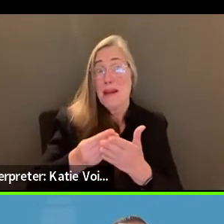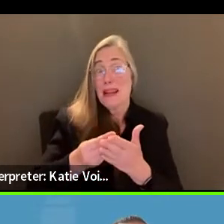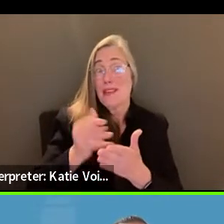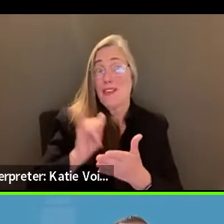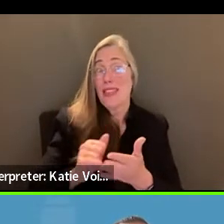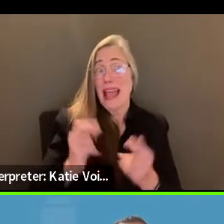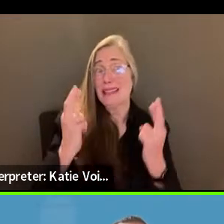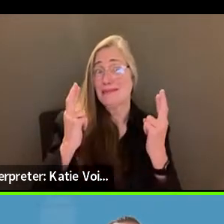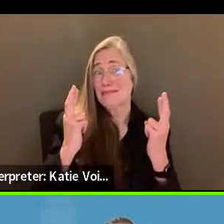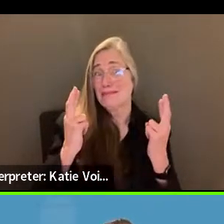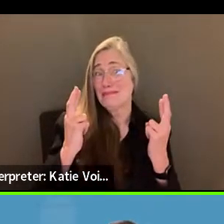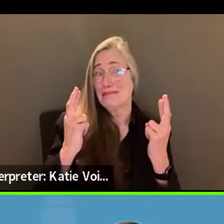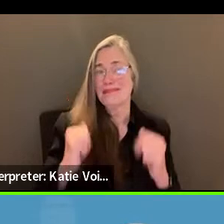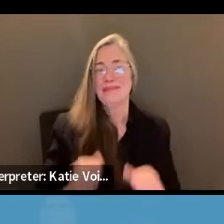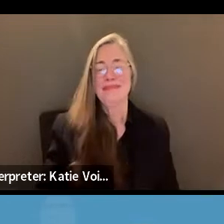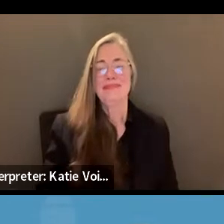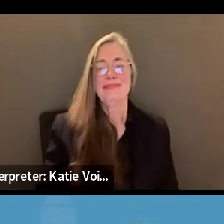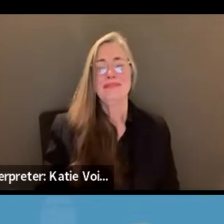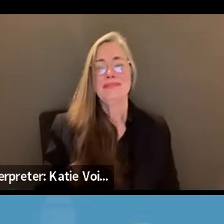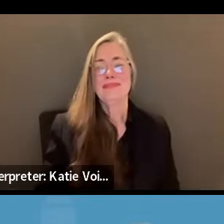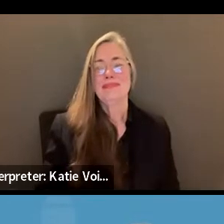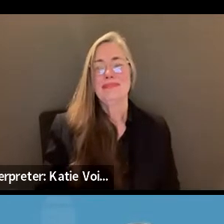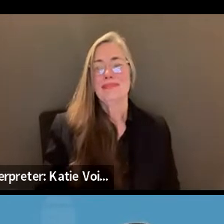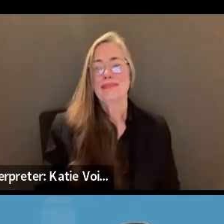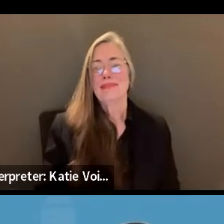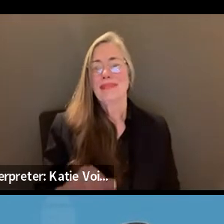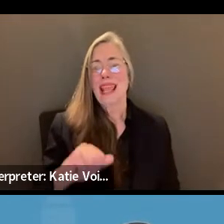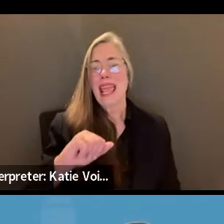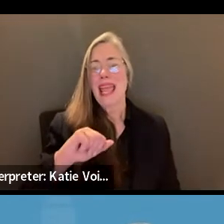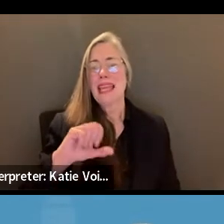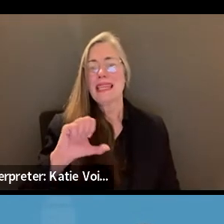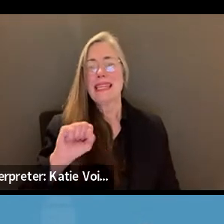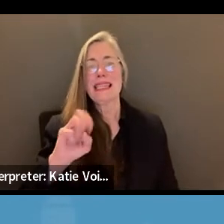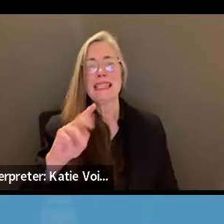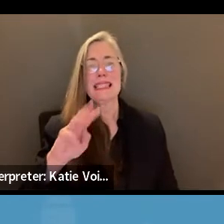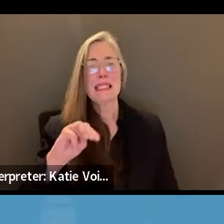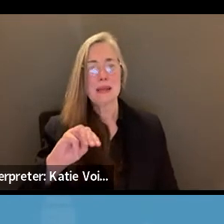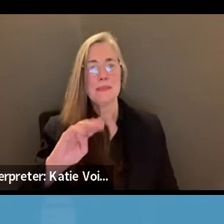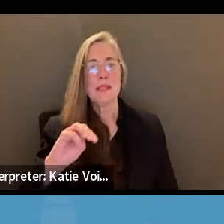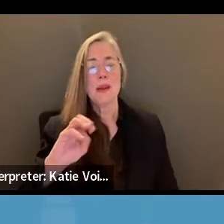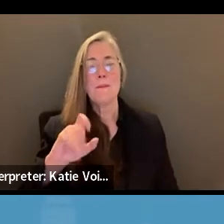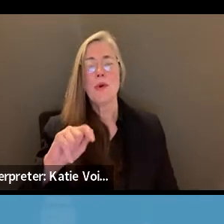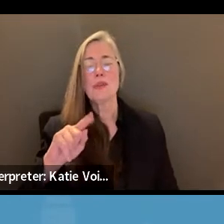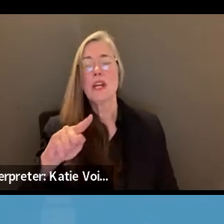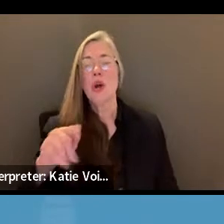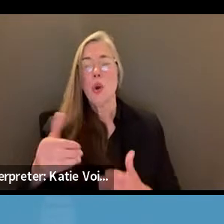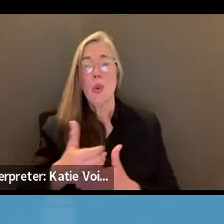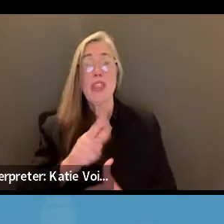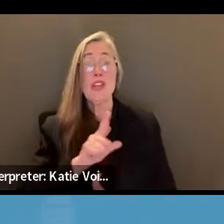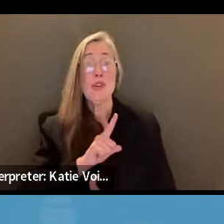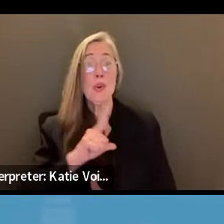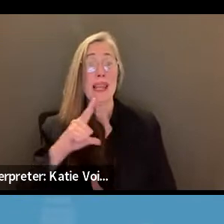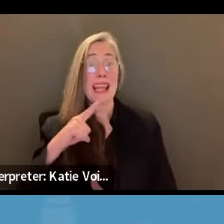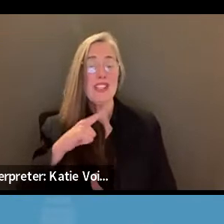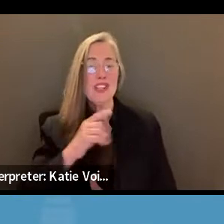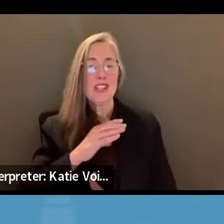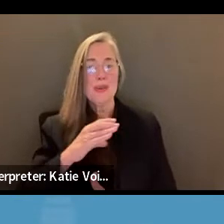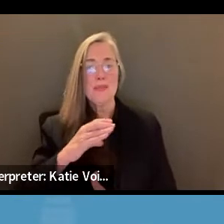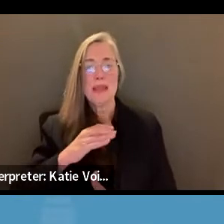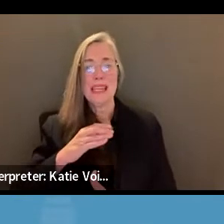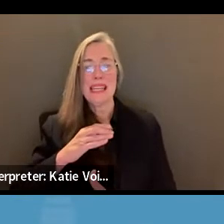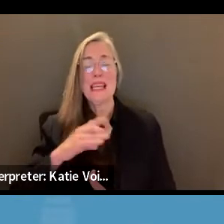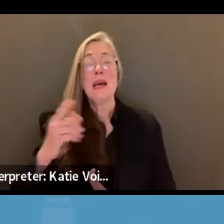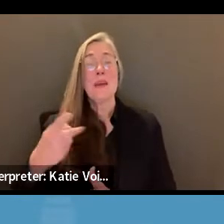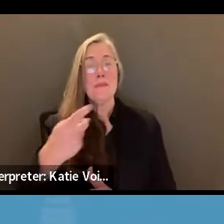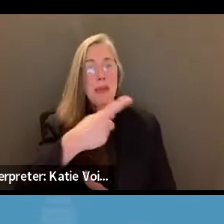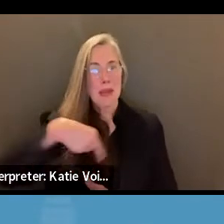you. Thank you. And I would just add that I think this is one of those opportunities as well with our newly formed legislative committee. As things are coming down, we can